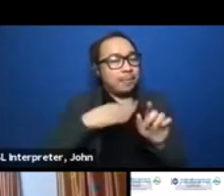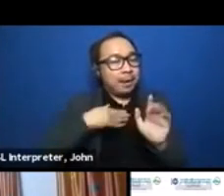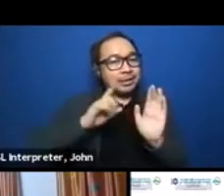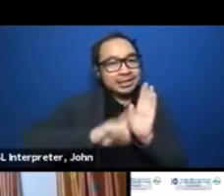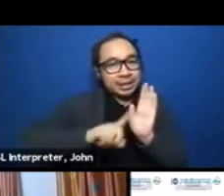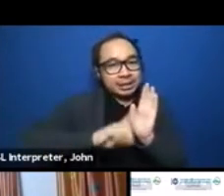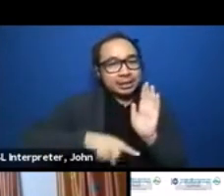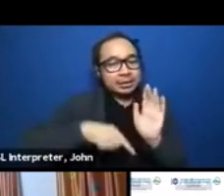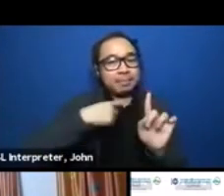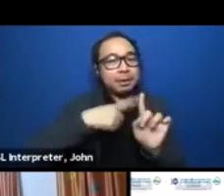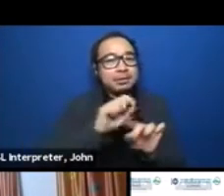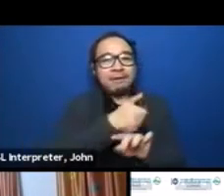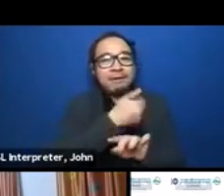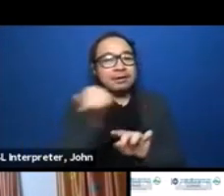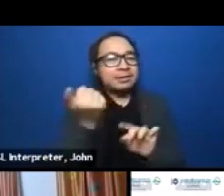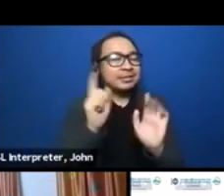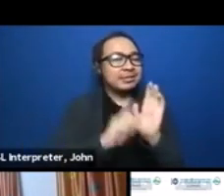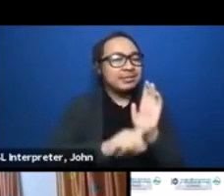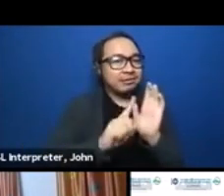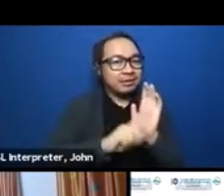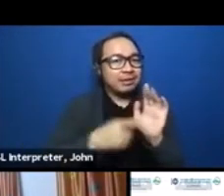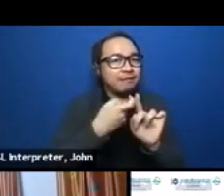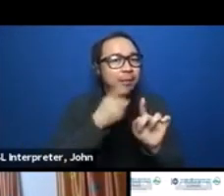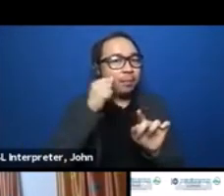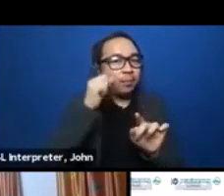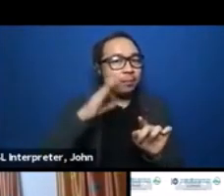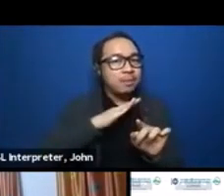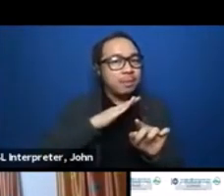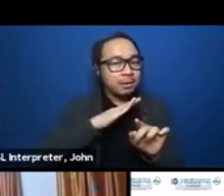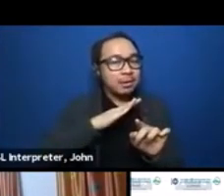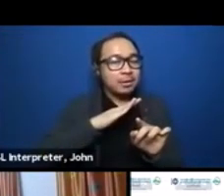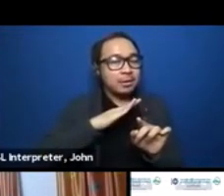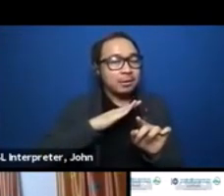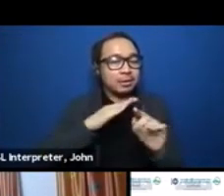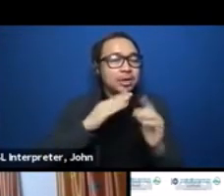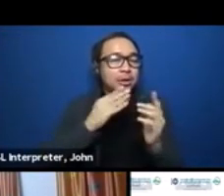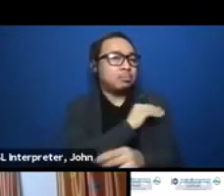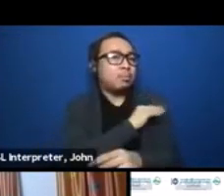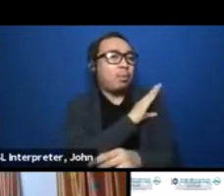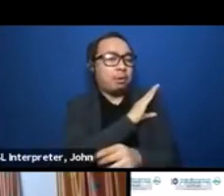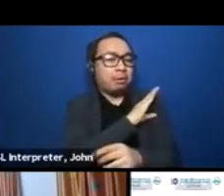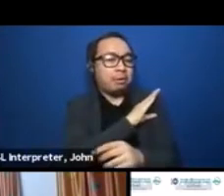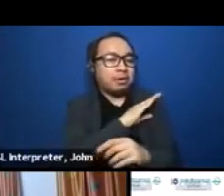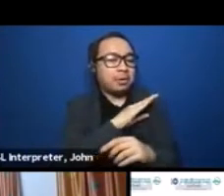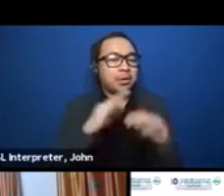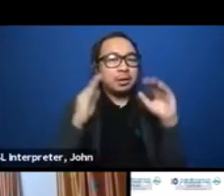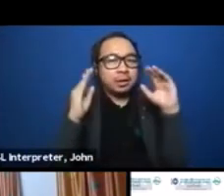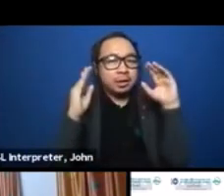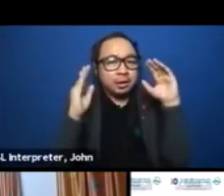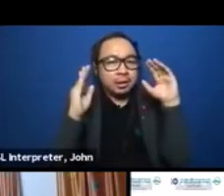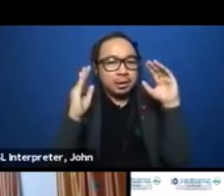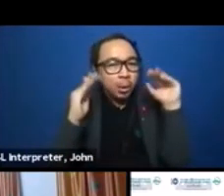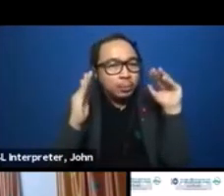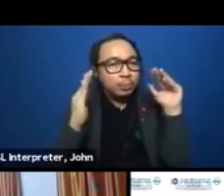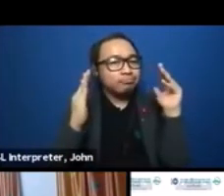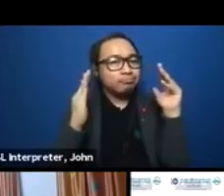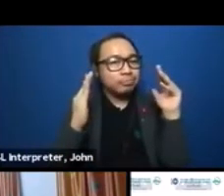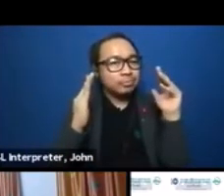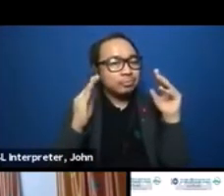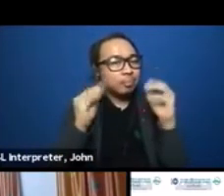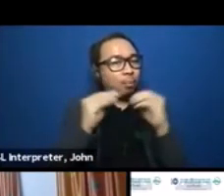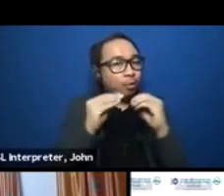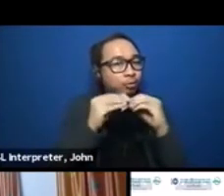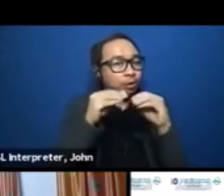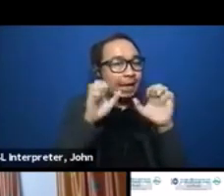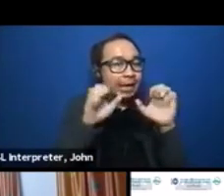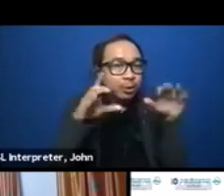study also found that the women who are more empowered, those who are more educated, or